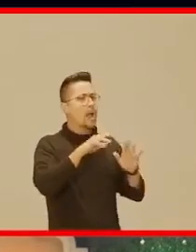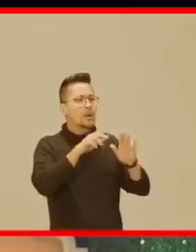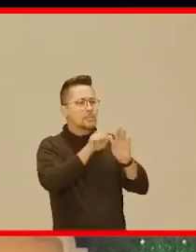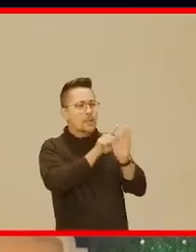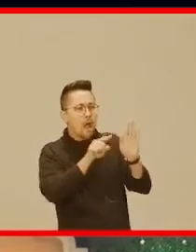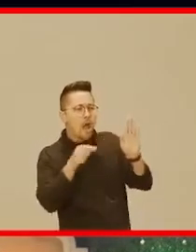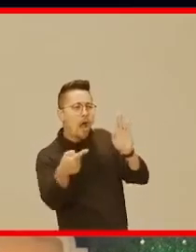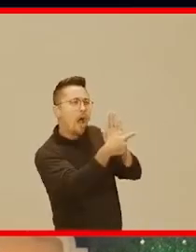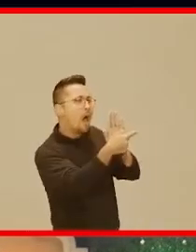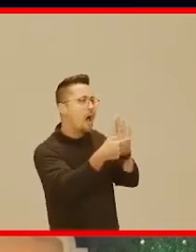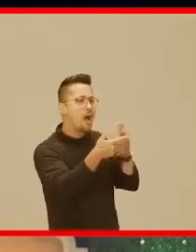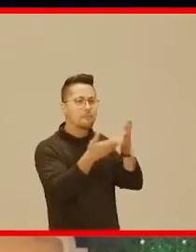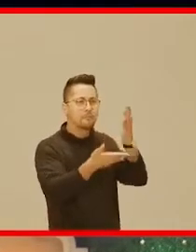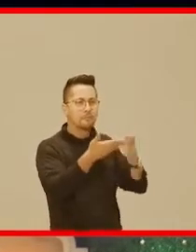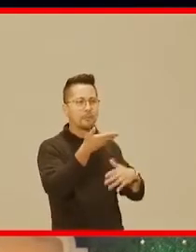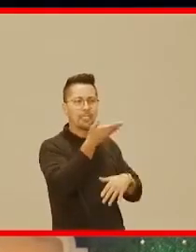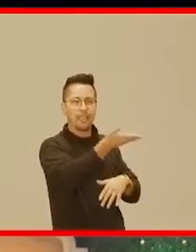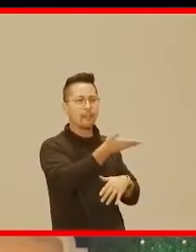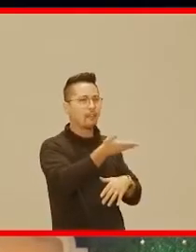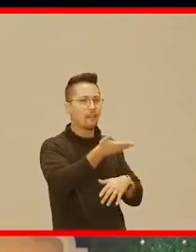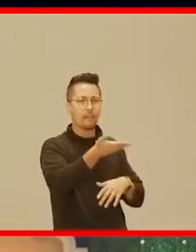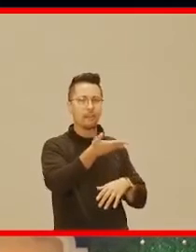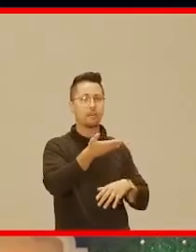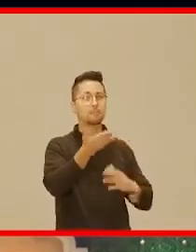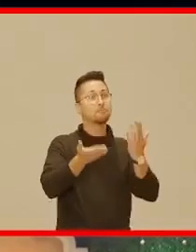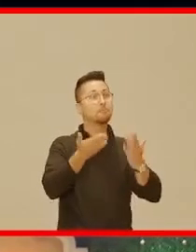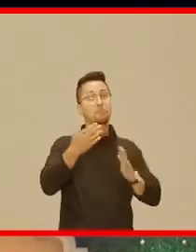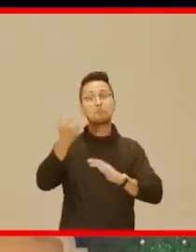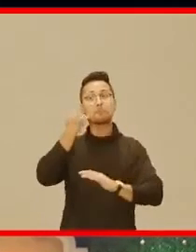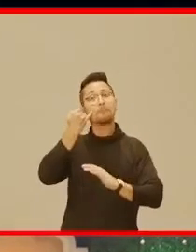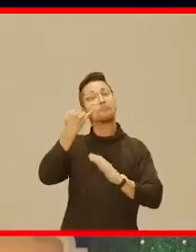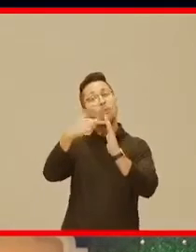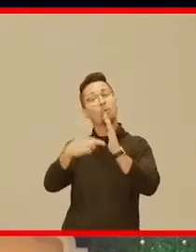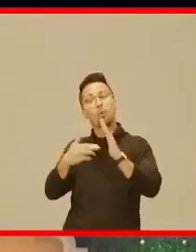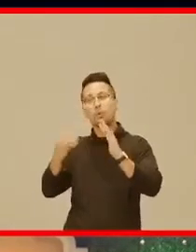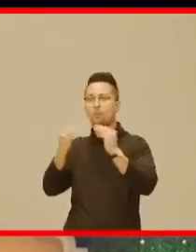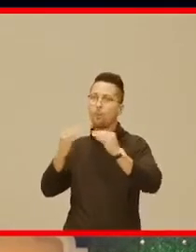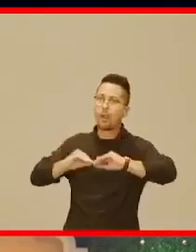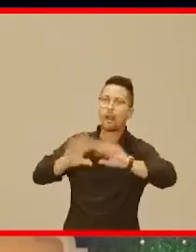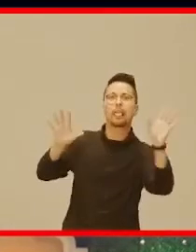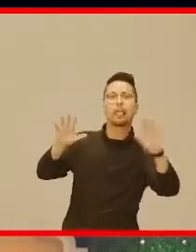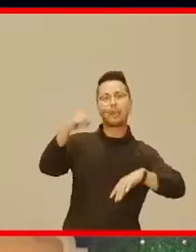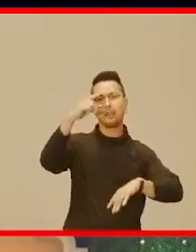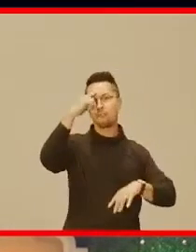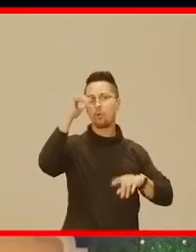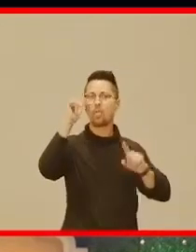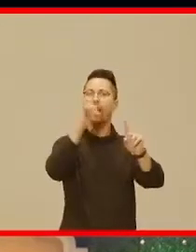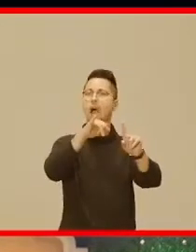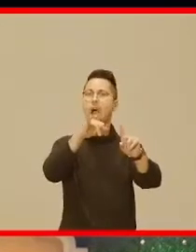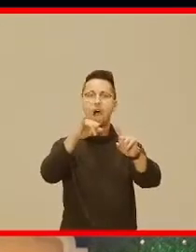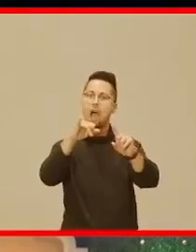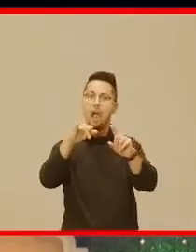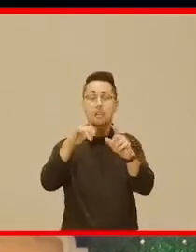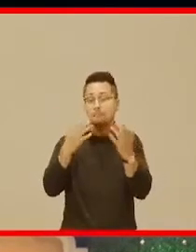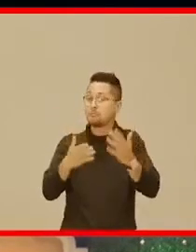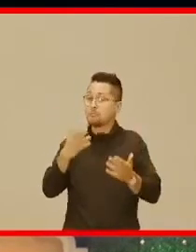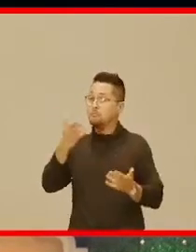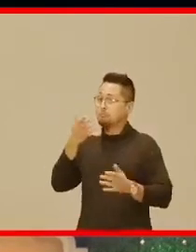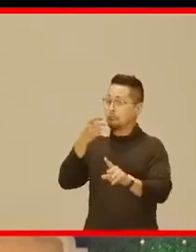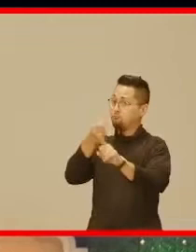were clearer rules for that loophole, Exactly. then that might be the solution. Thank you. Exactly.